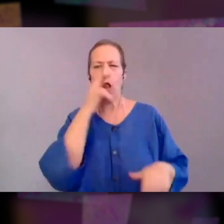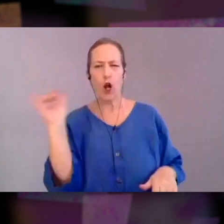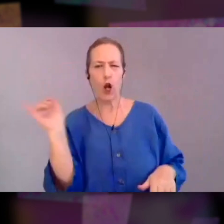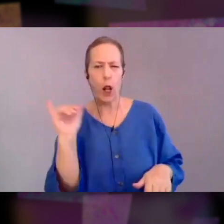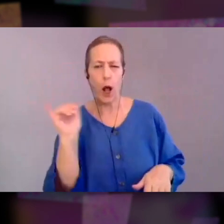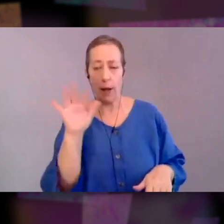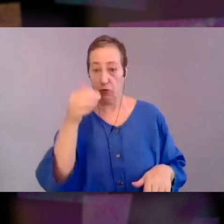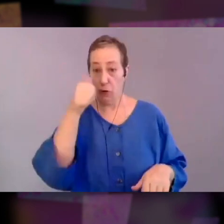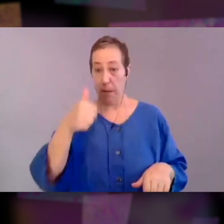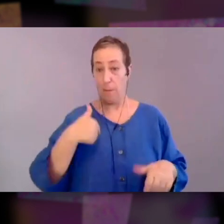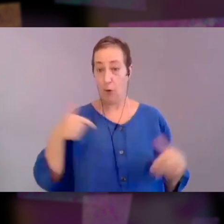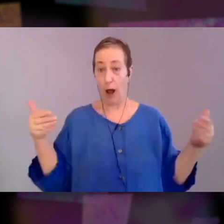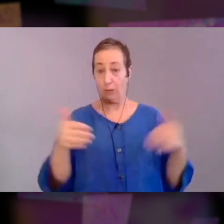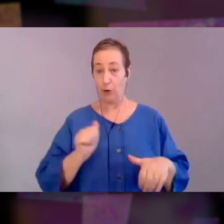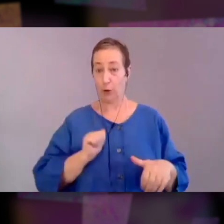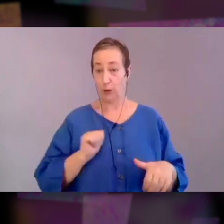now.